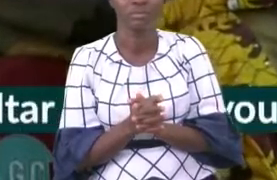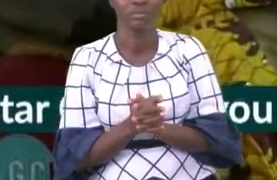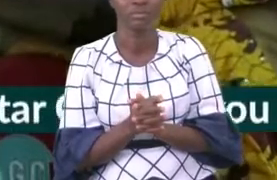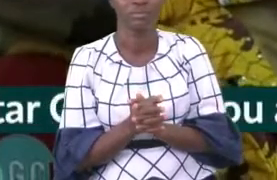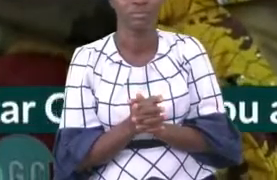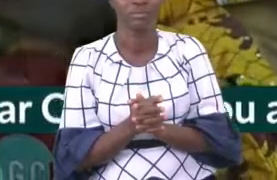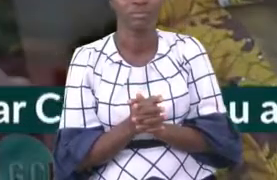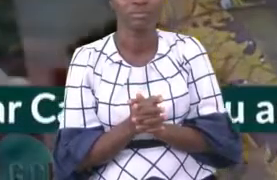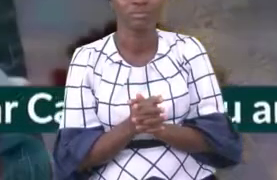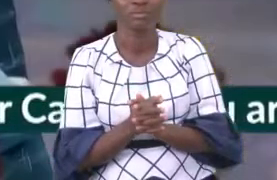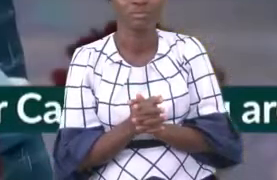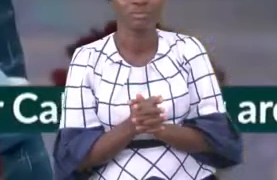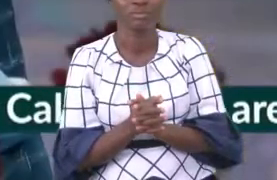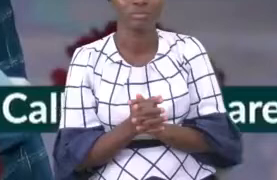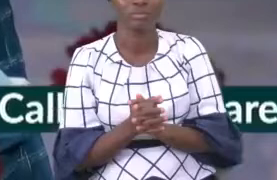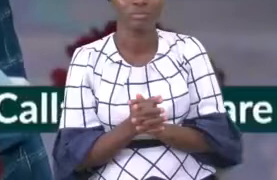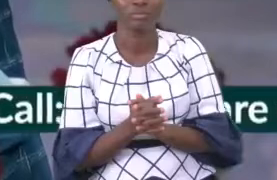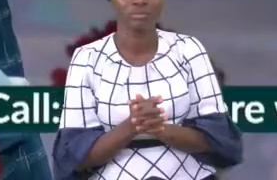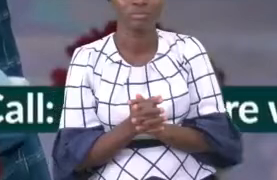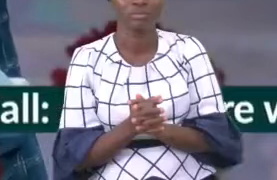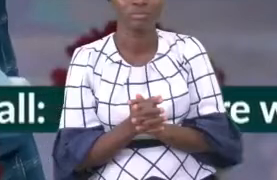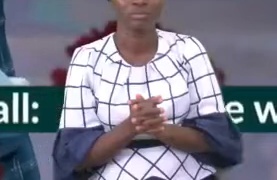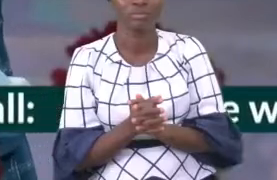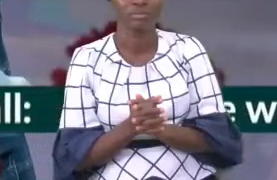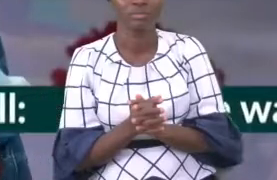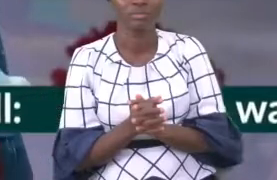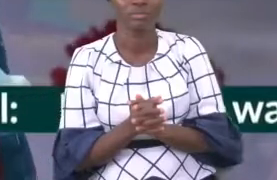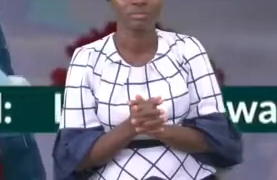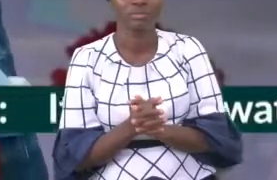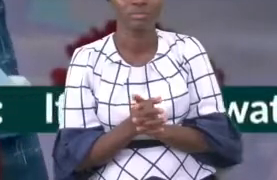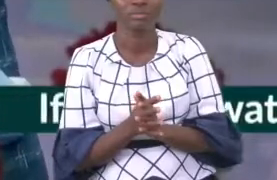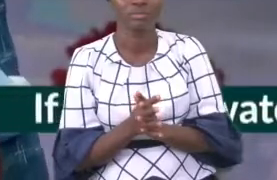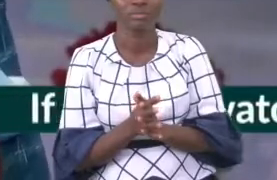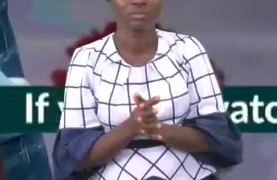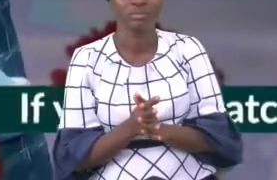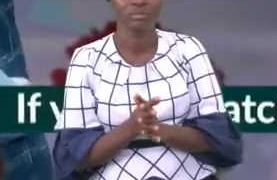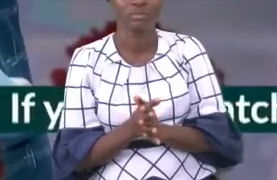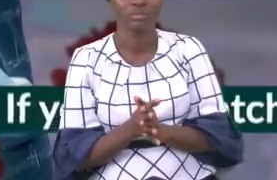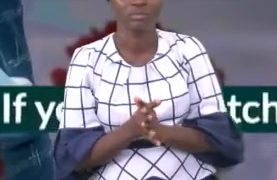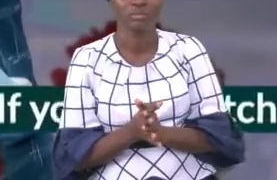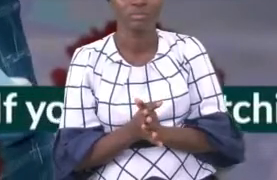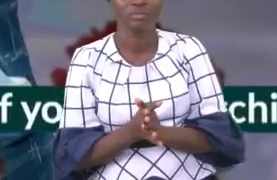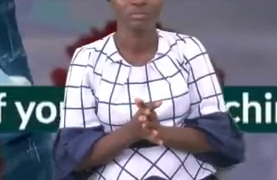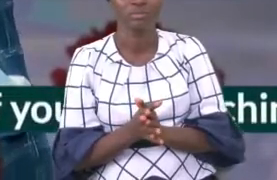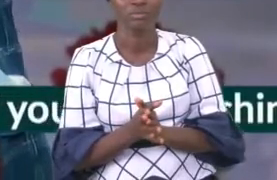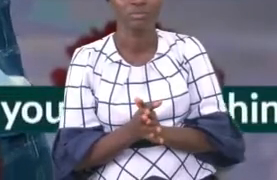Far to the back, where people are sitting, very far to the back.